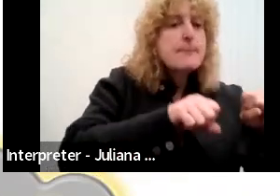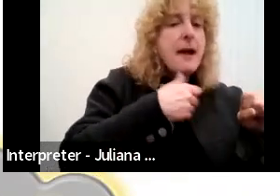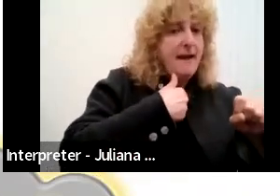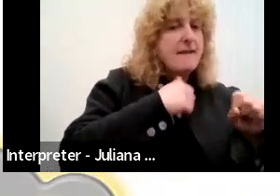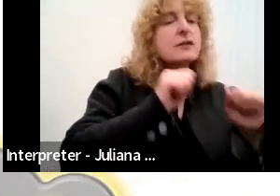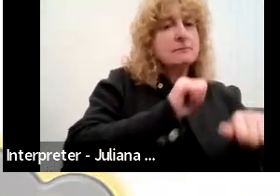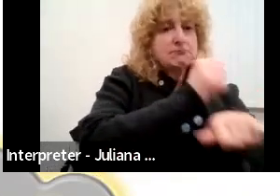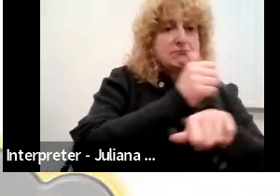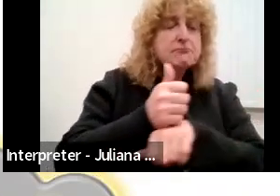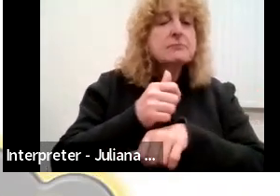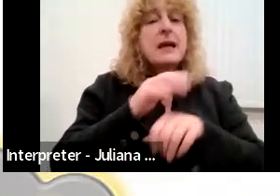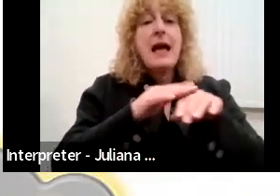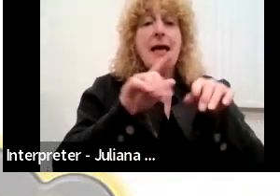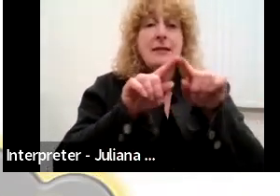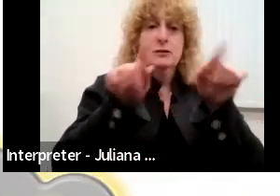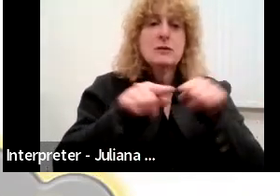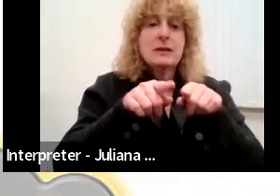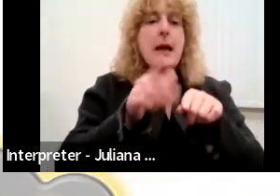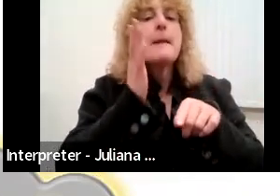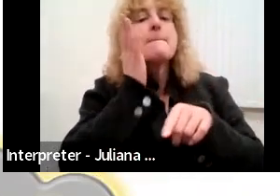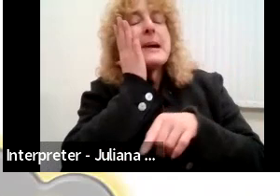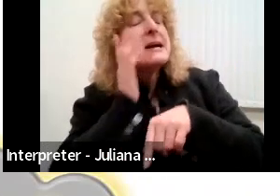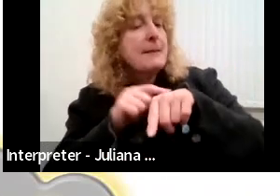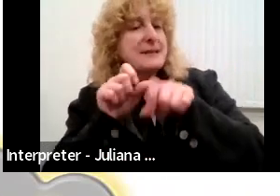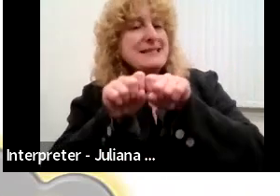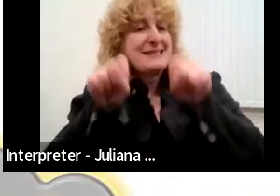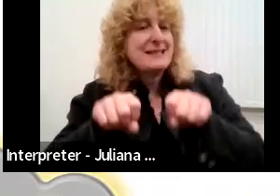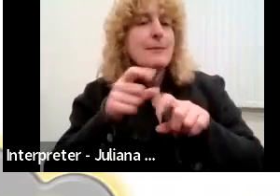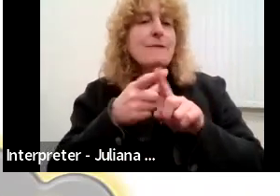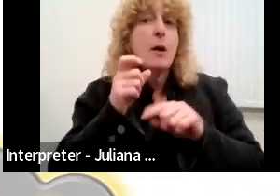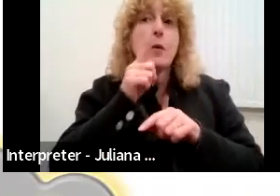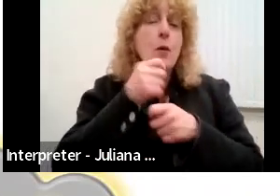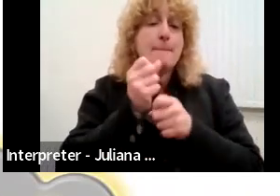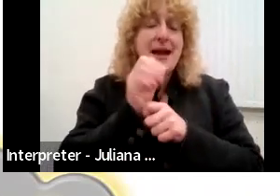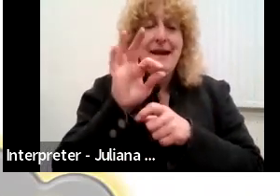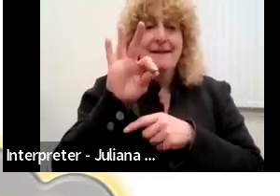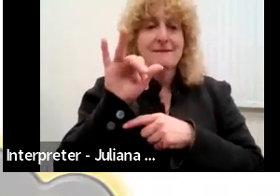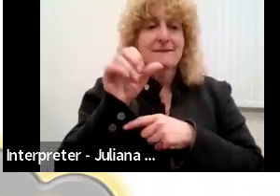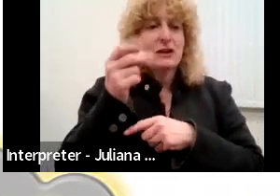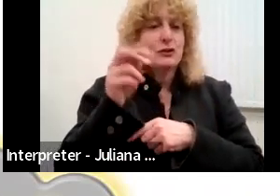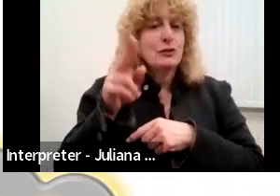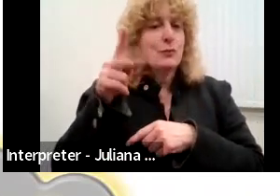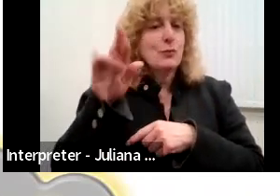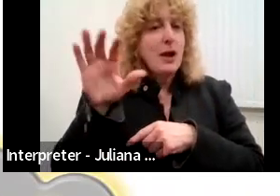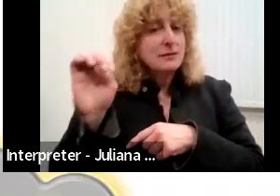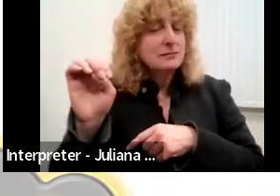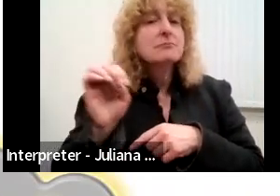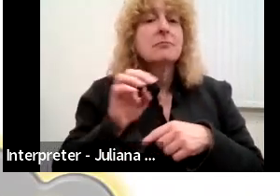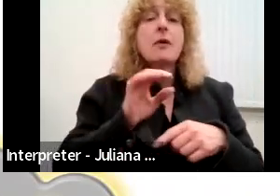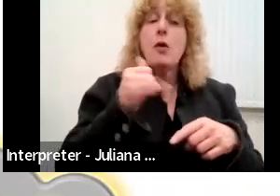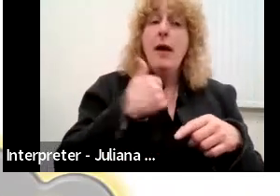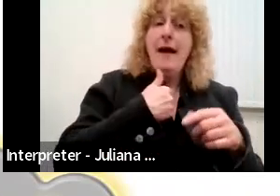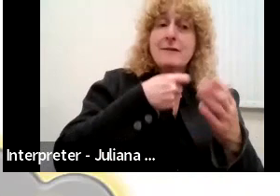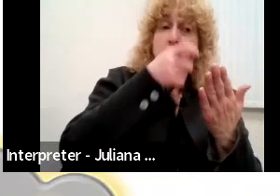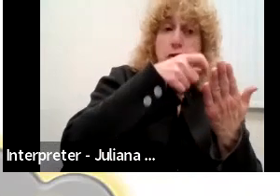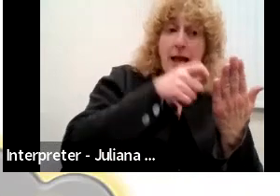routine system by Fisher Price, and pretty much the parent or you can use